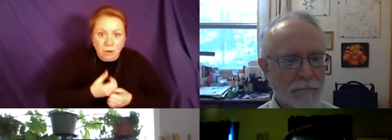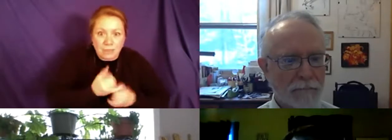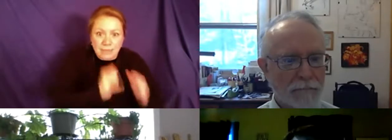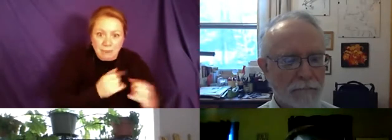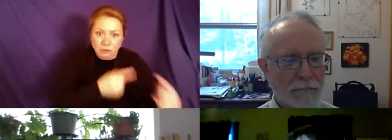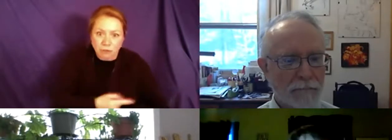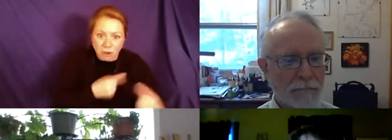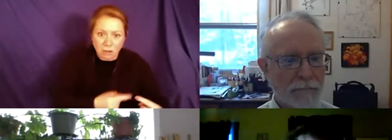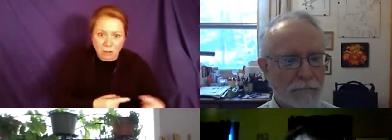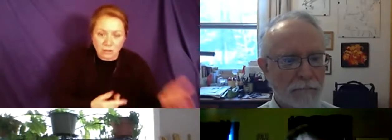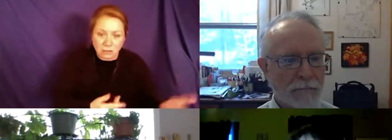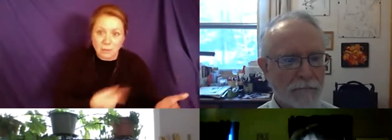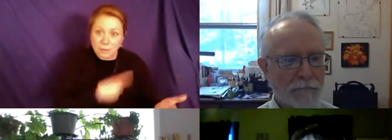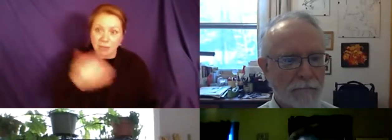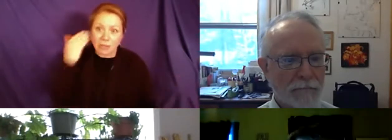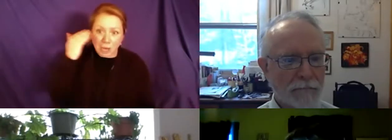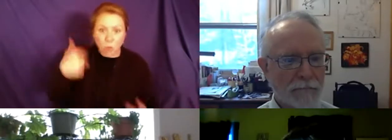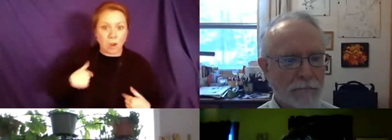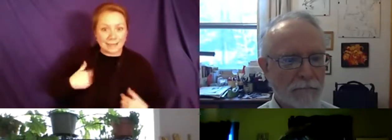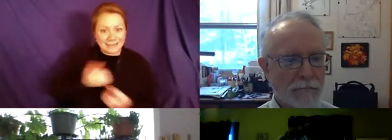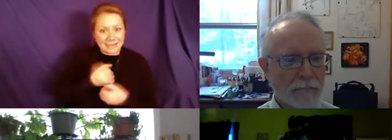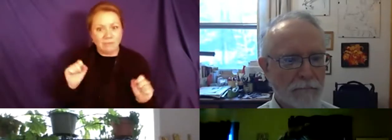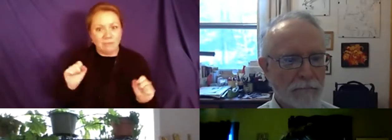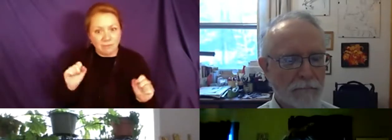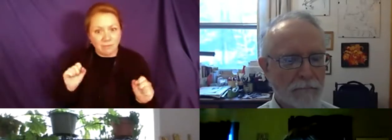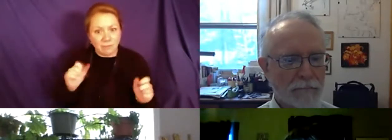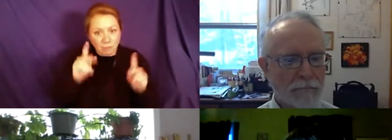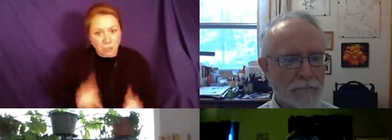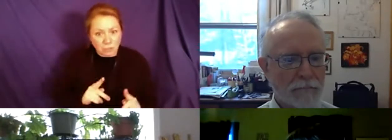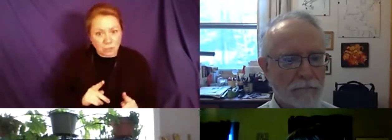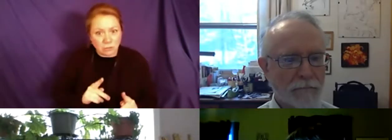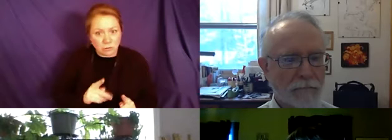struggles because they knew they had a safe person to talk to.